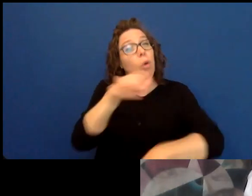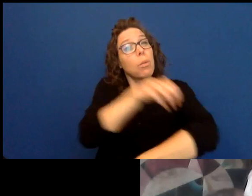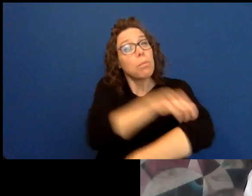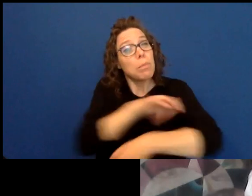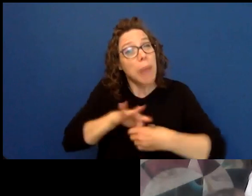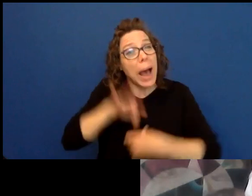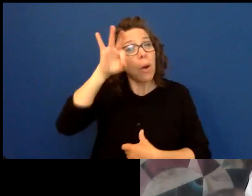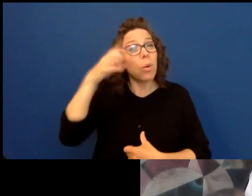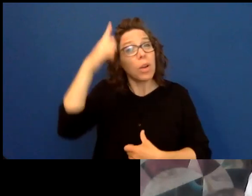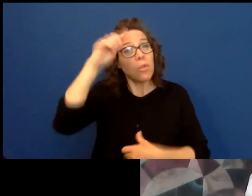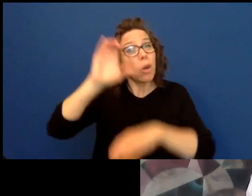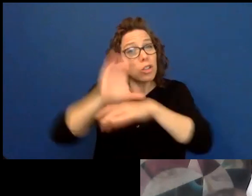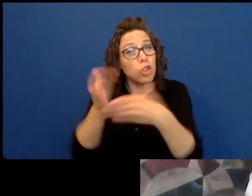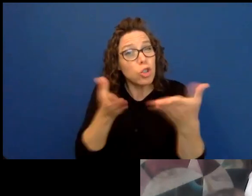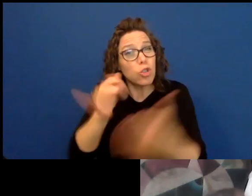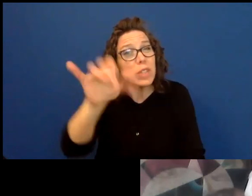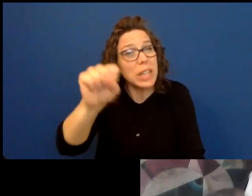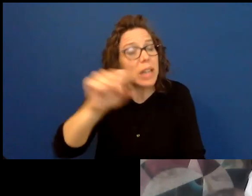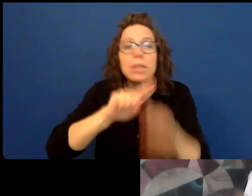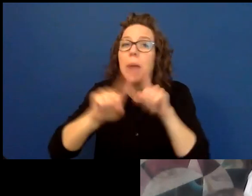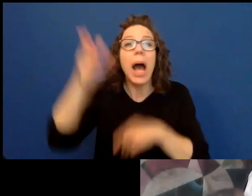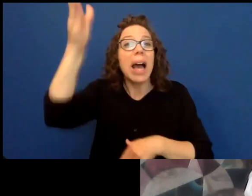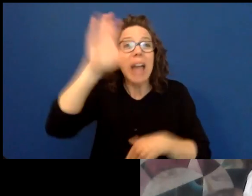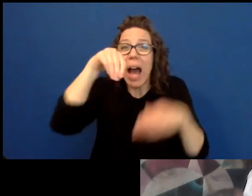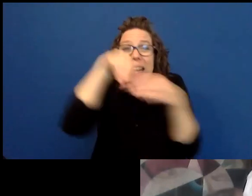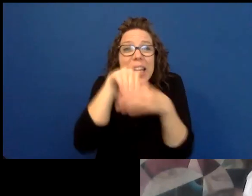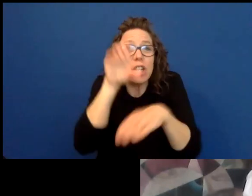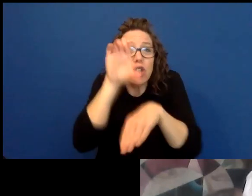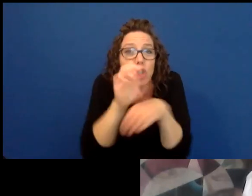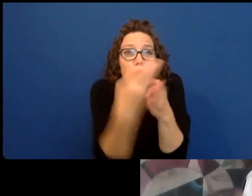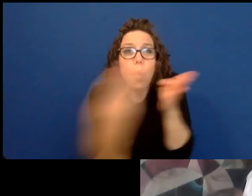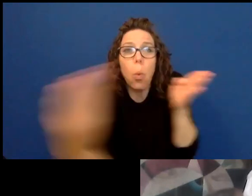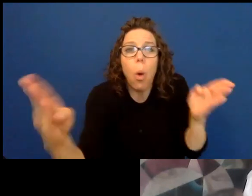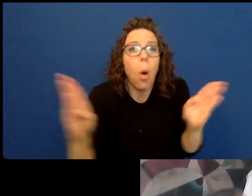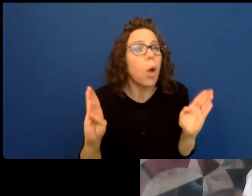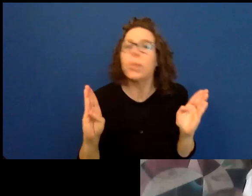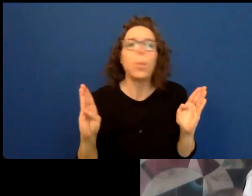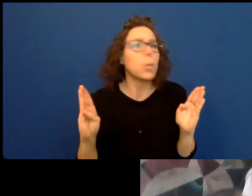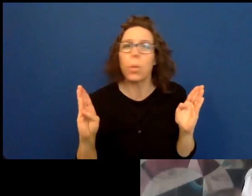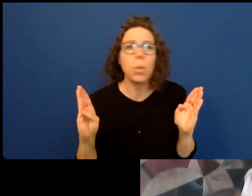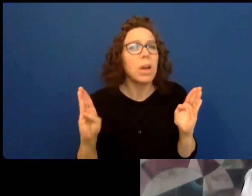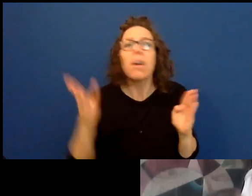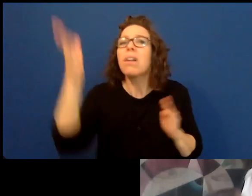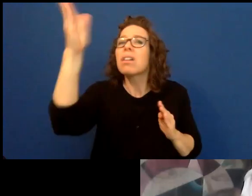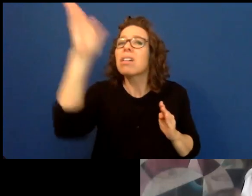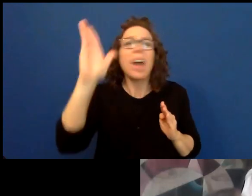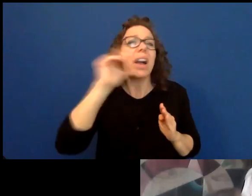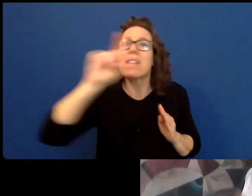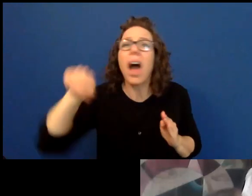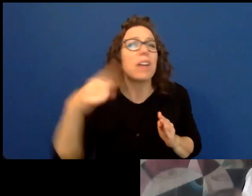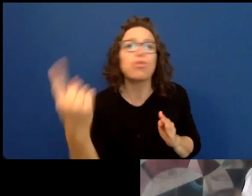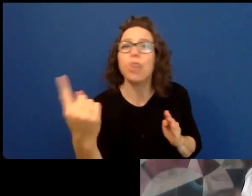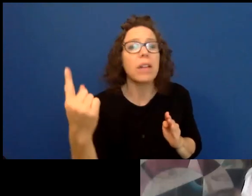services, God is not just found within the walls of our houses of worship. God is not just